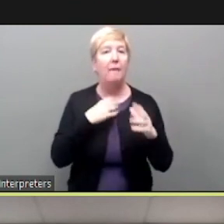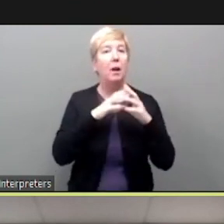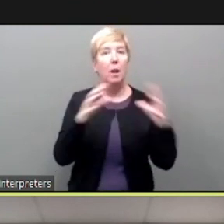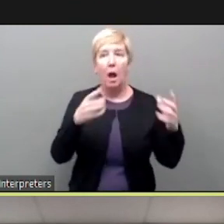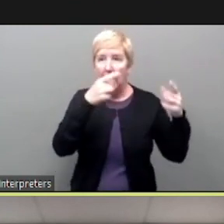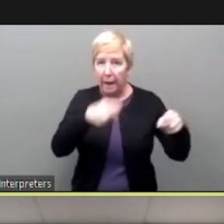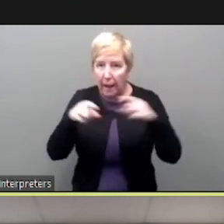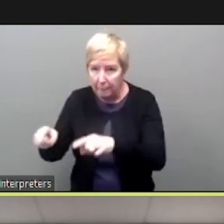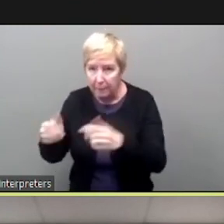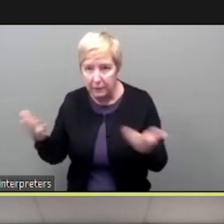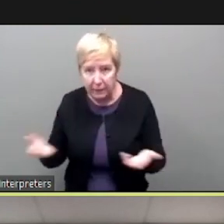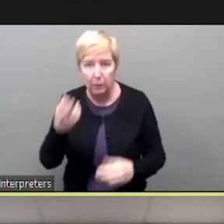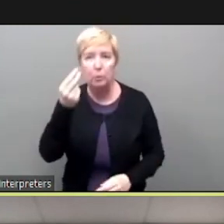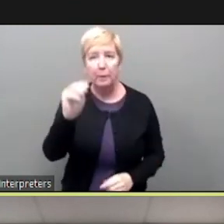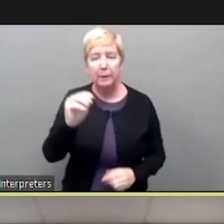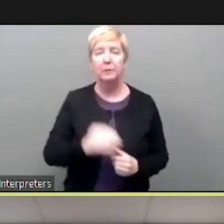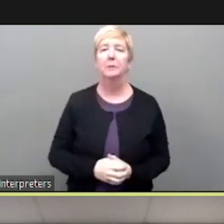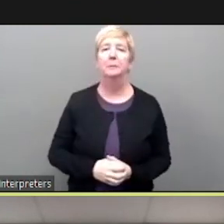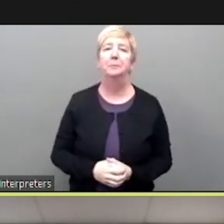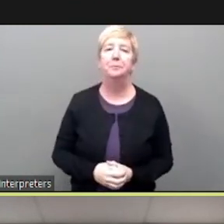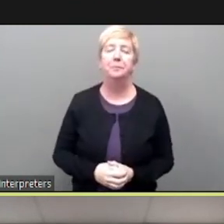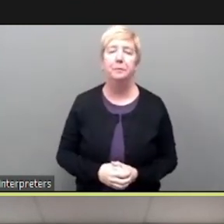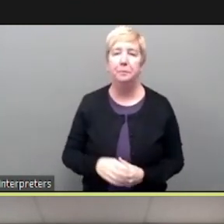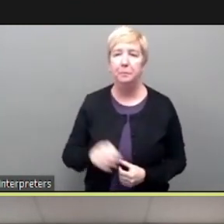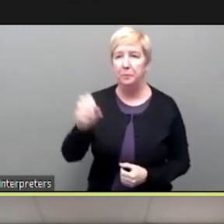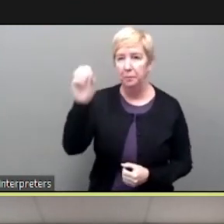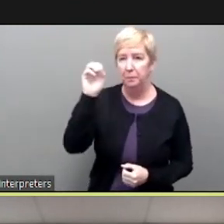in slide, there we go.